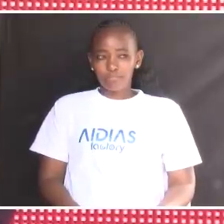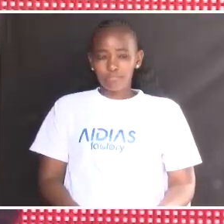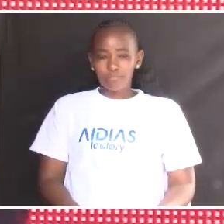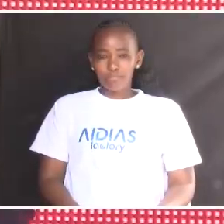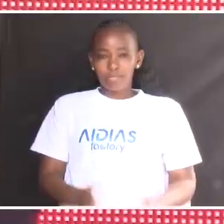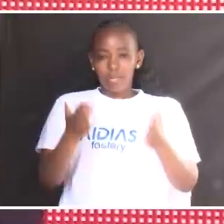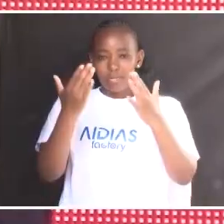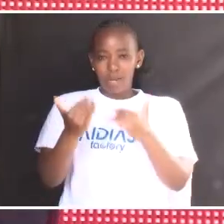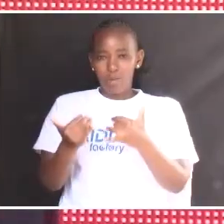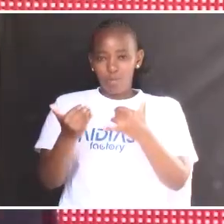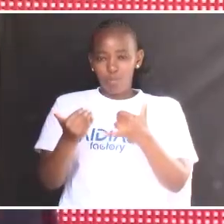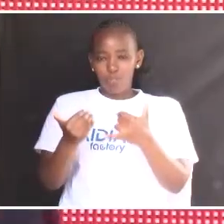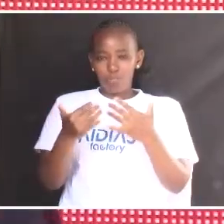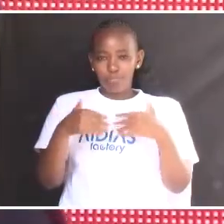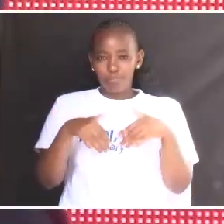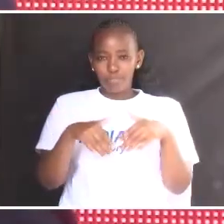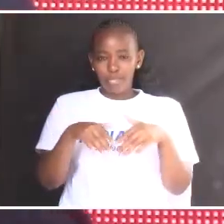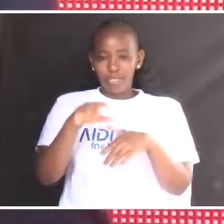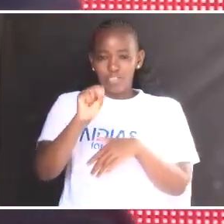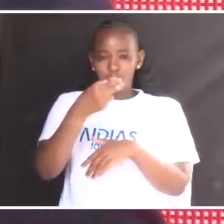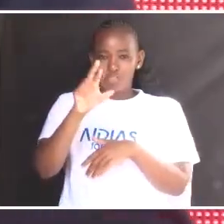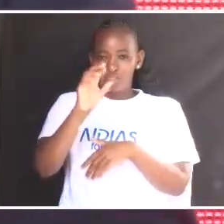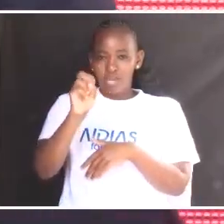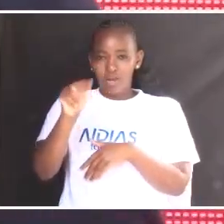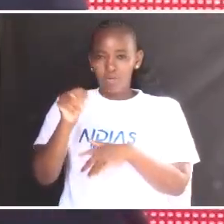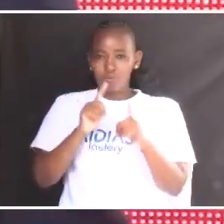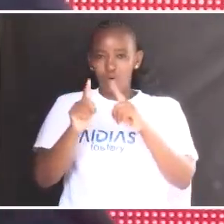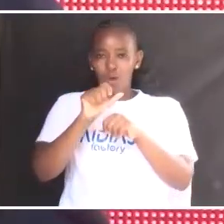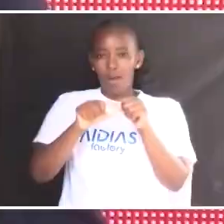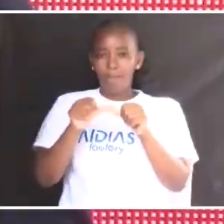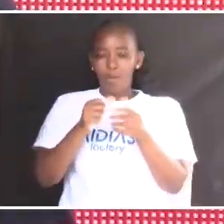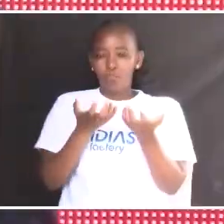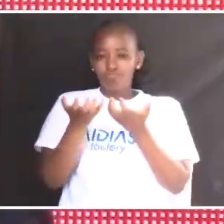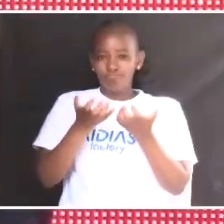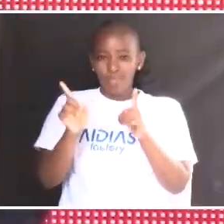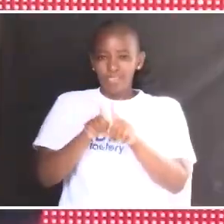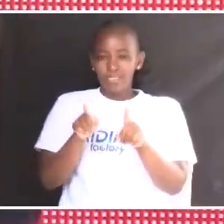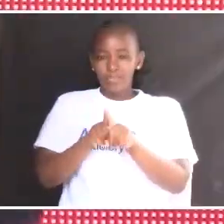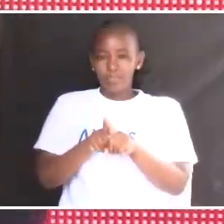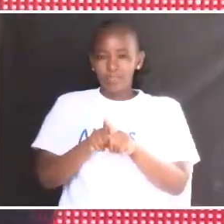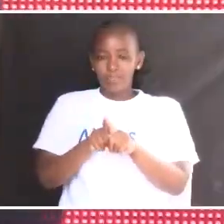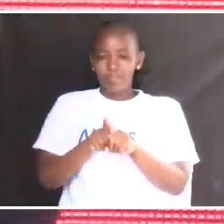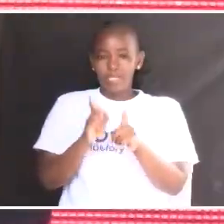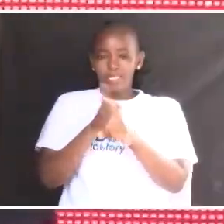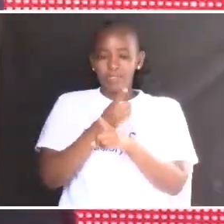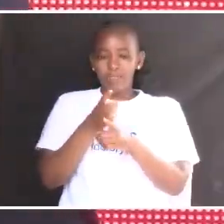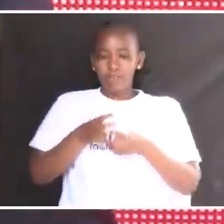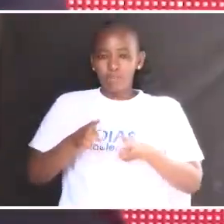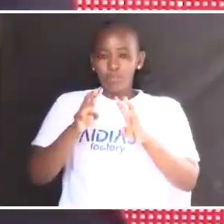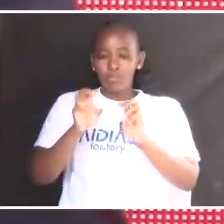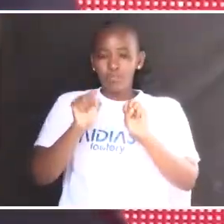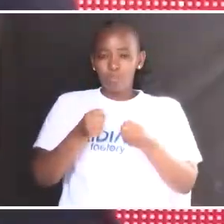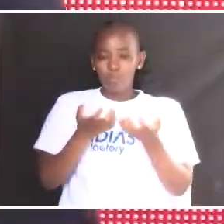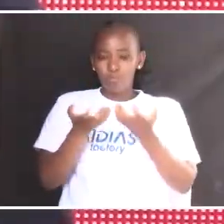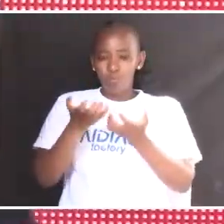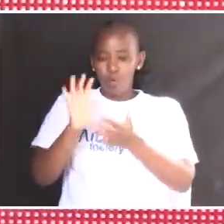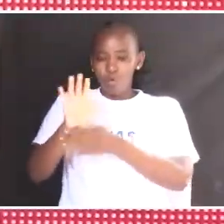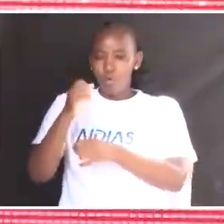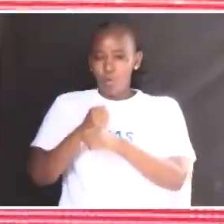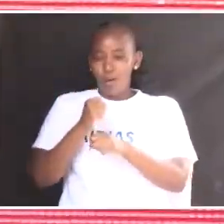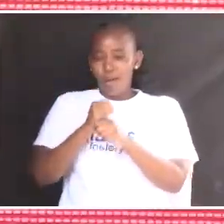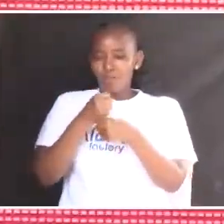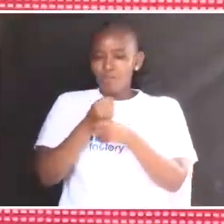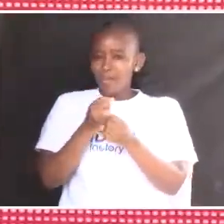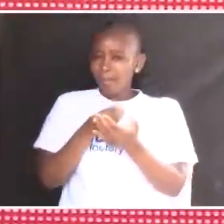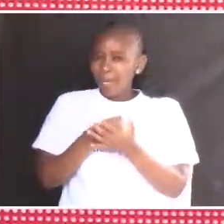my colleague, Madam Sharon, to talk about commercialization. There are different ways in which you can commercialize your work, how you can make